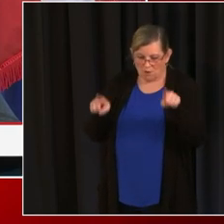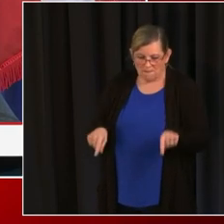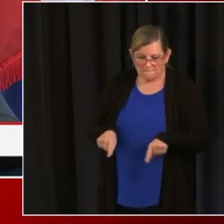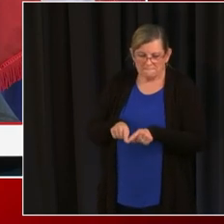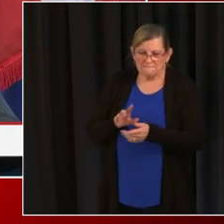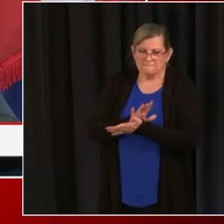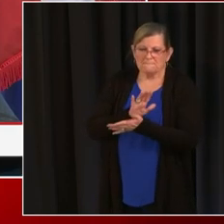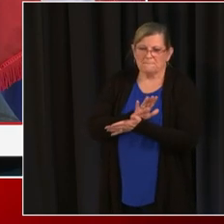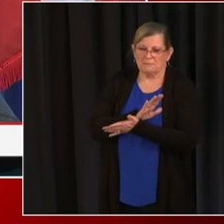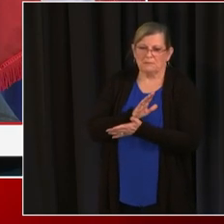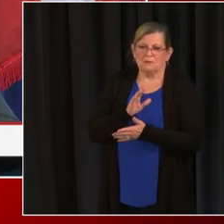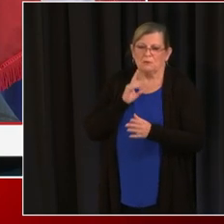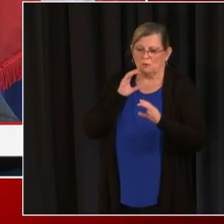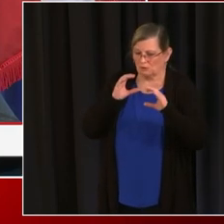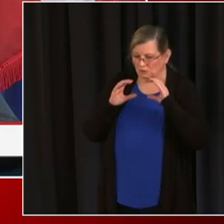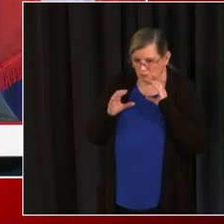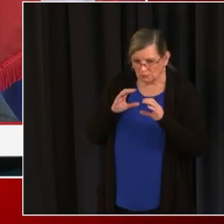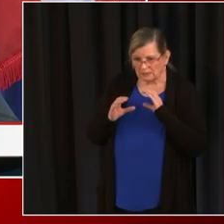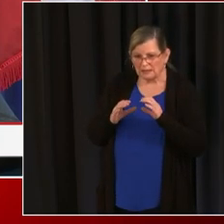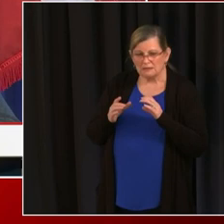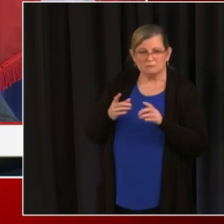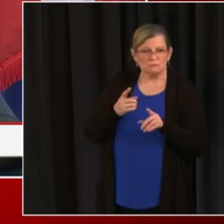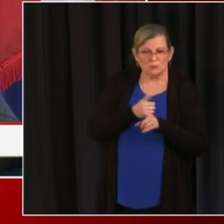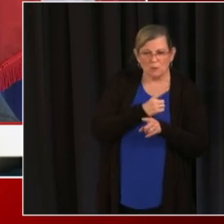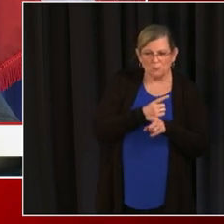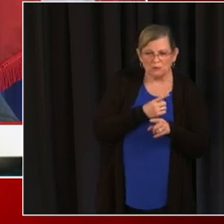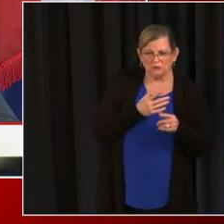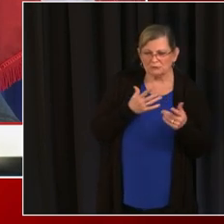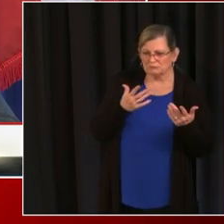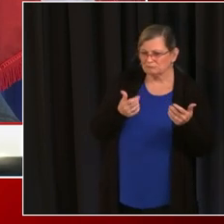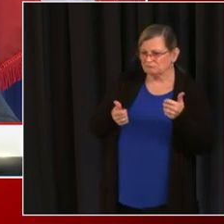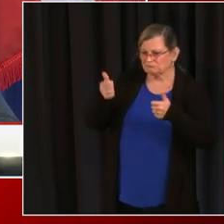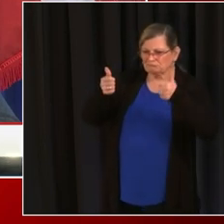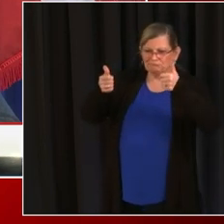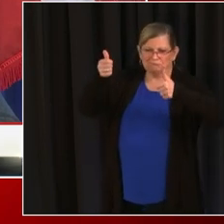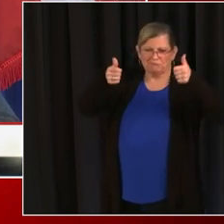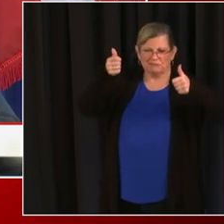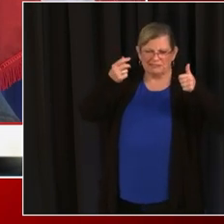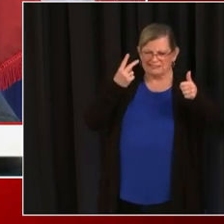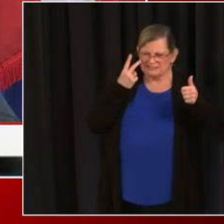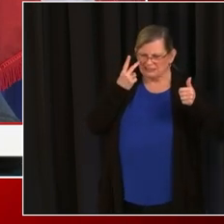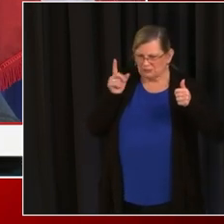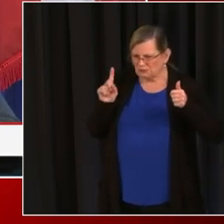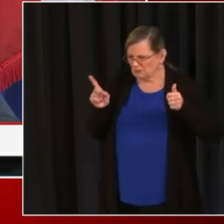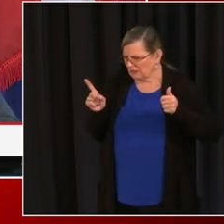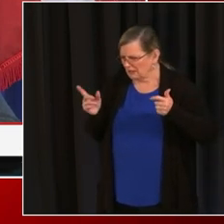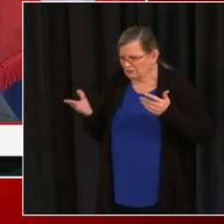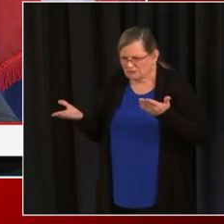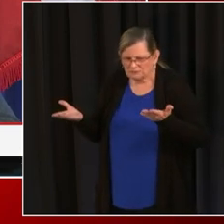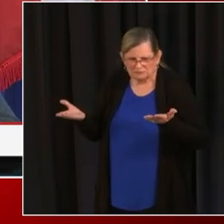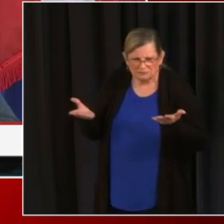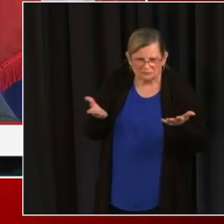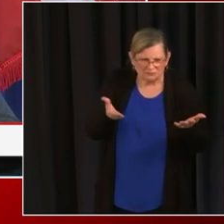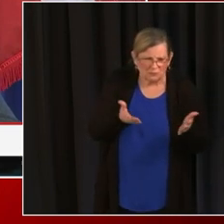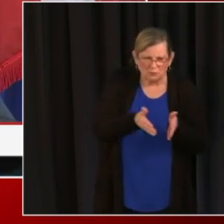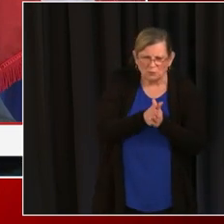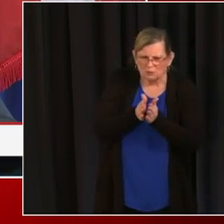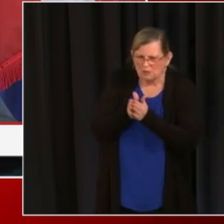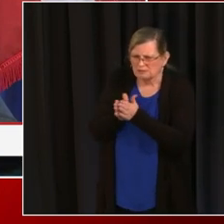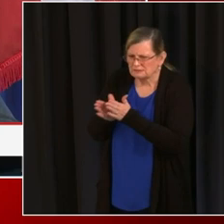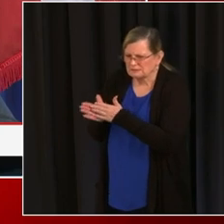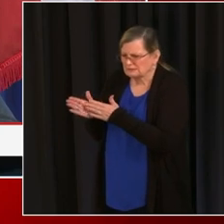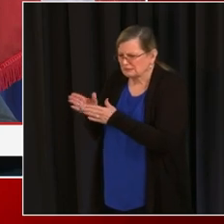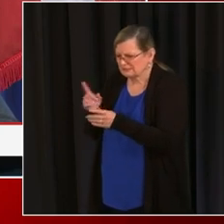Sam. I will communicate to the proper entity where we see the discrepancies and request their immediate